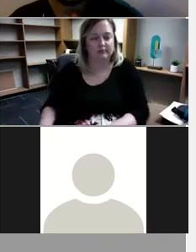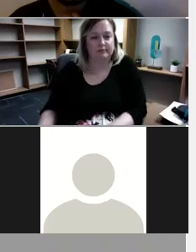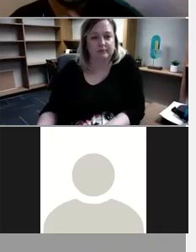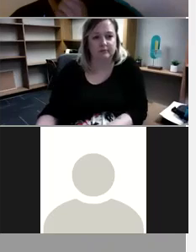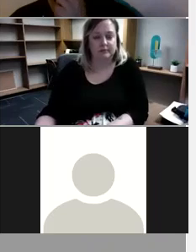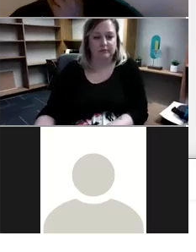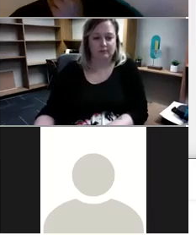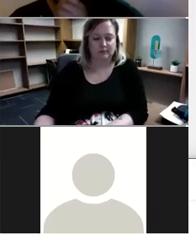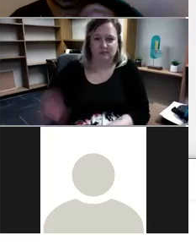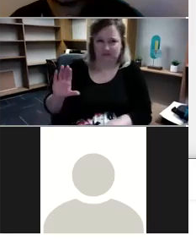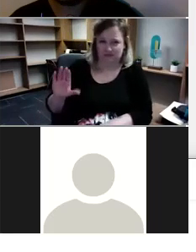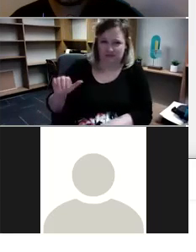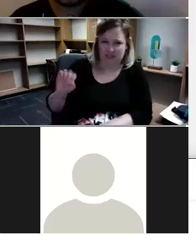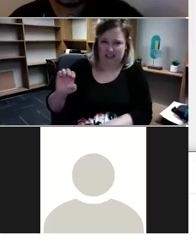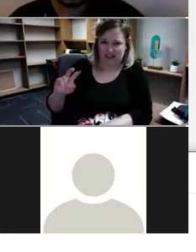Case 2.